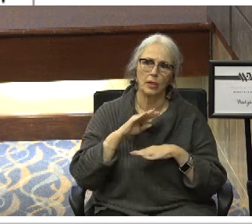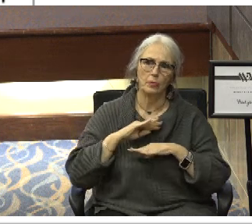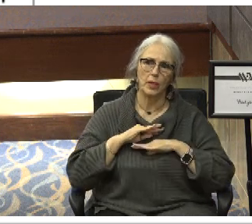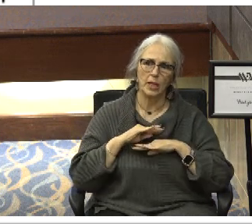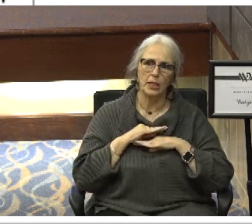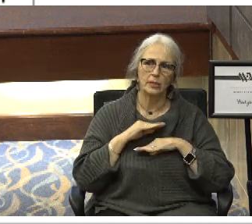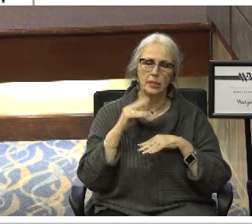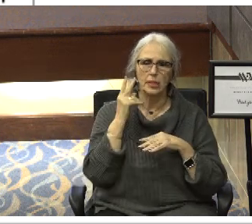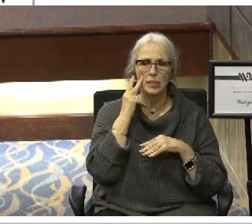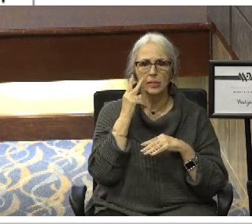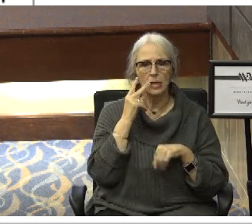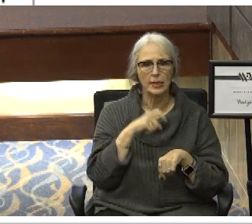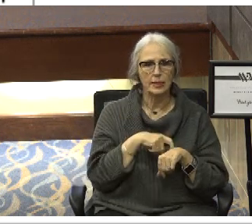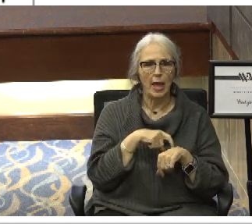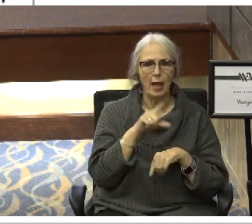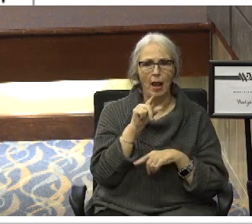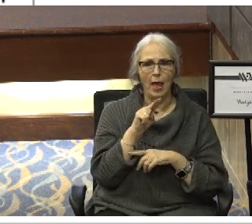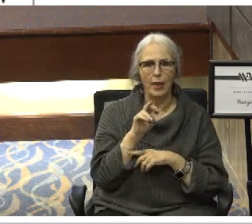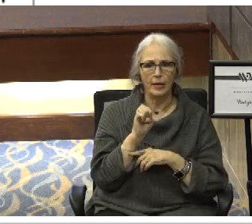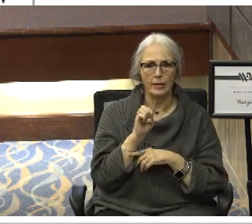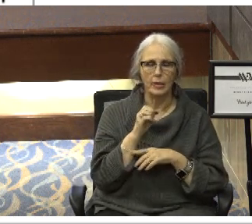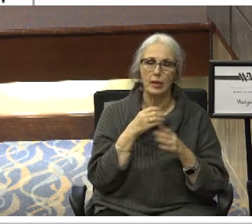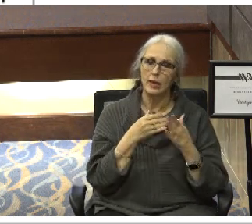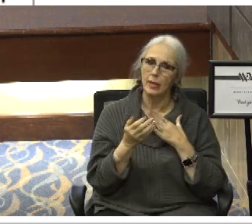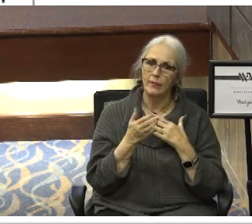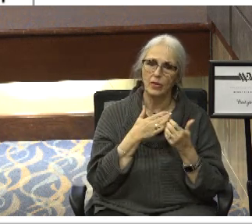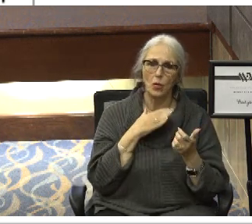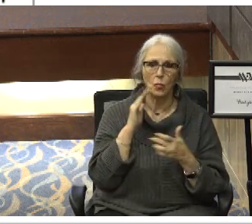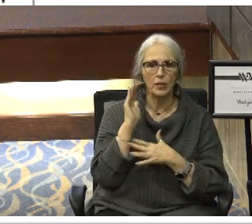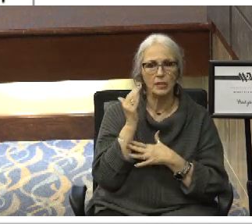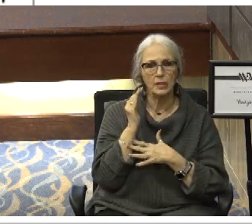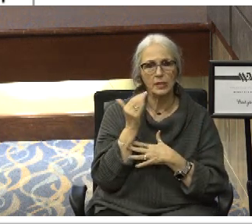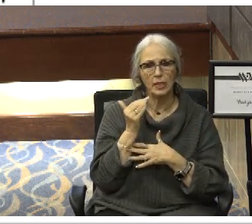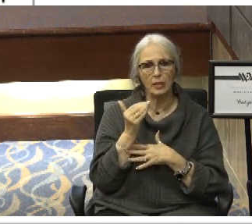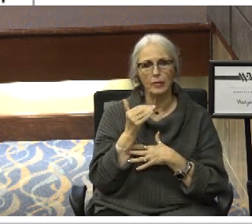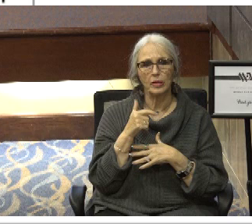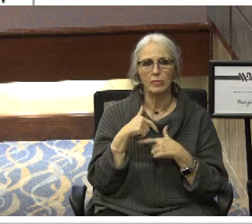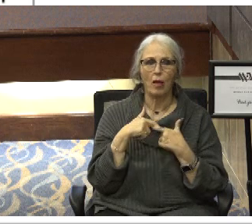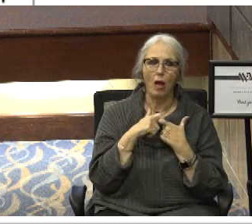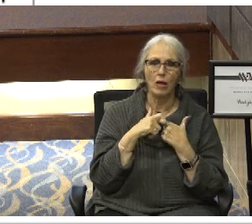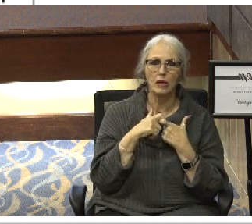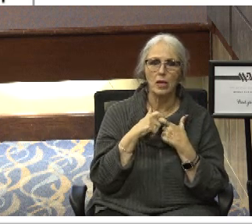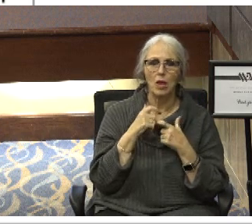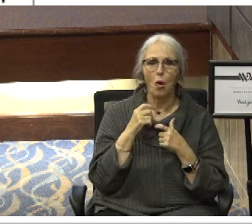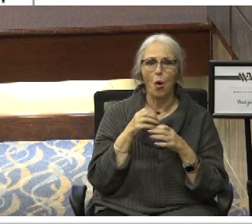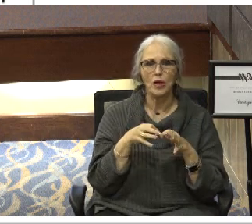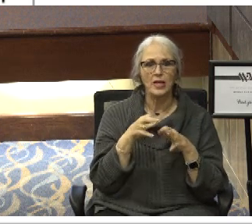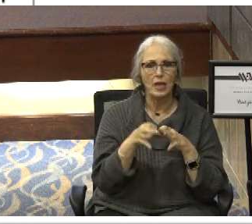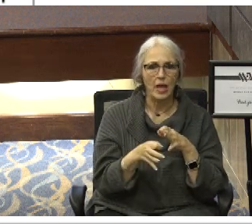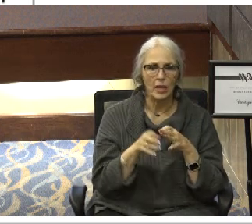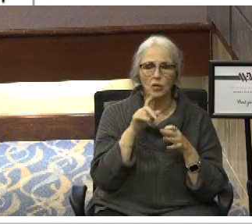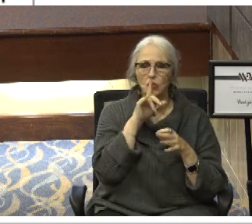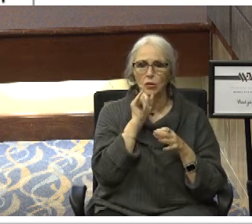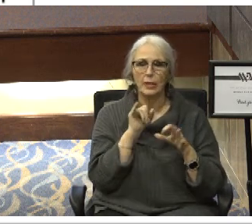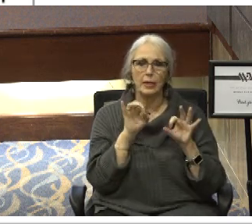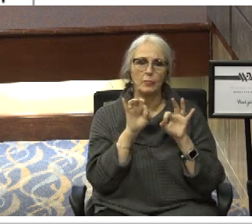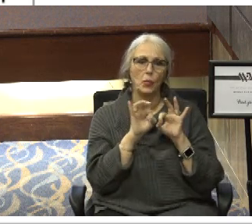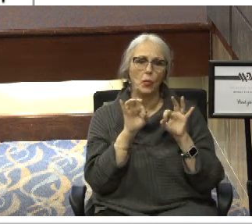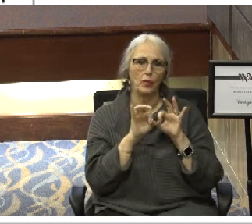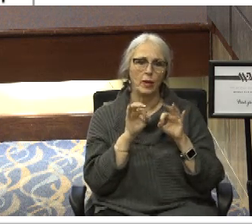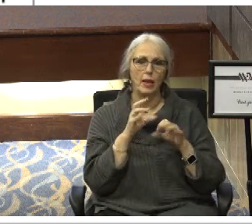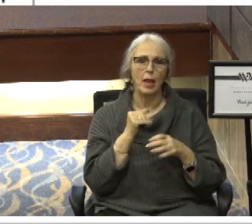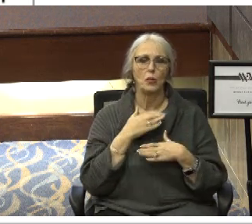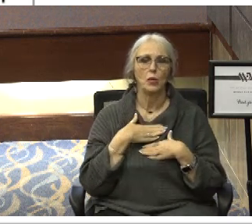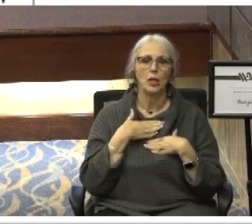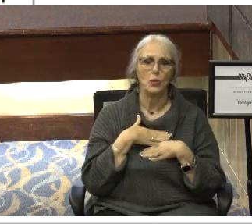see this timeline, but even though it seems like it's a pause or a delay, it is a necessary one, and I'm appreciative